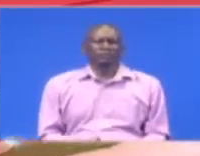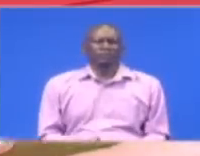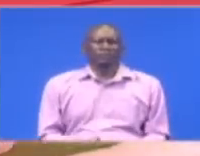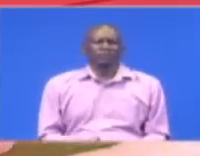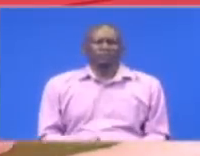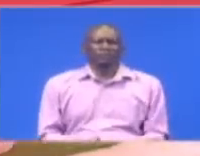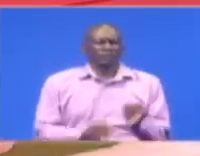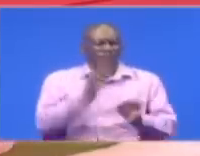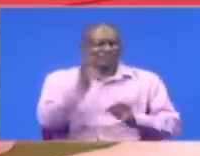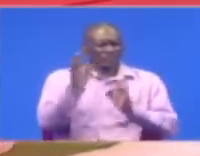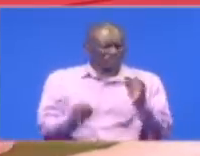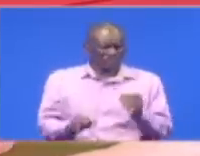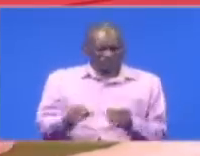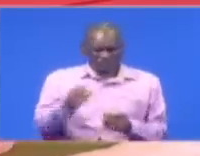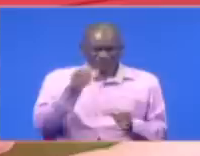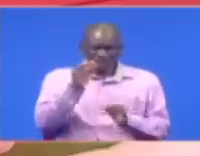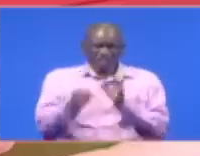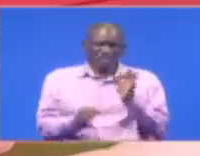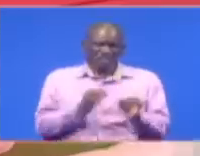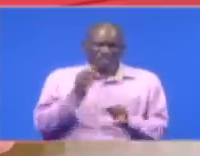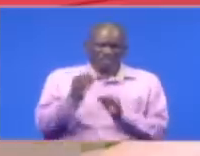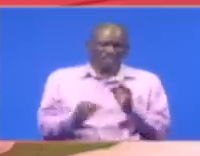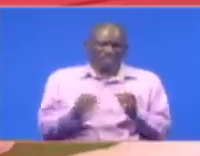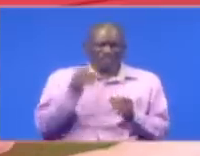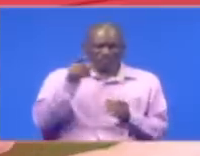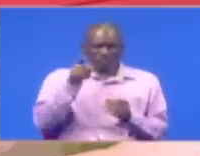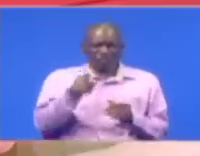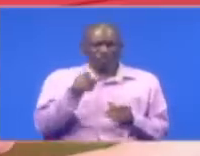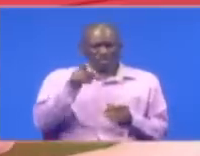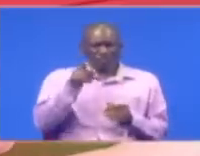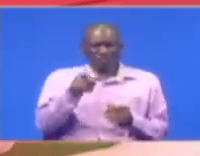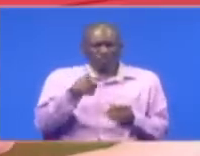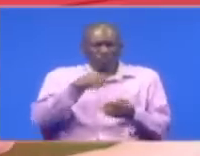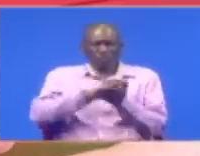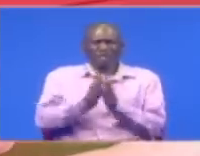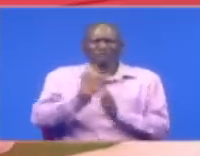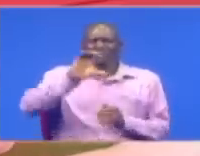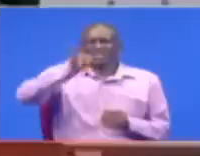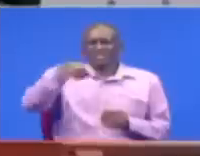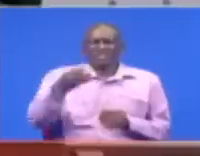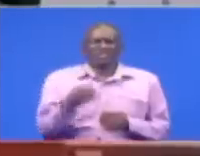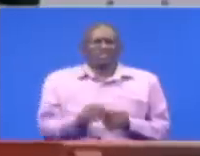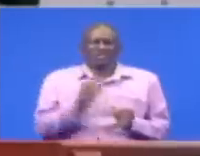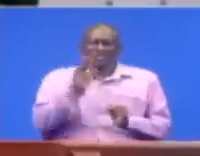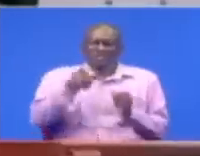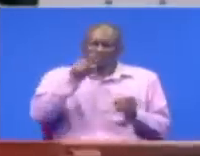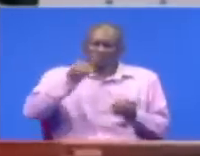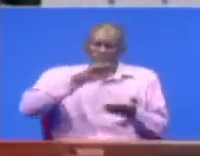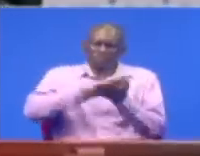If senior counsel were to be Chief Justice,